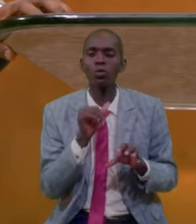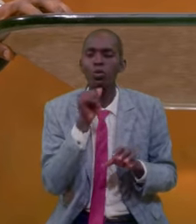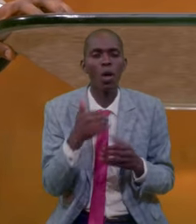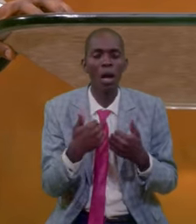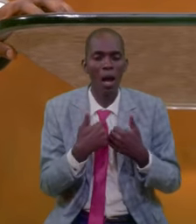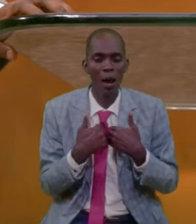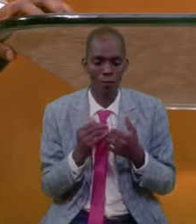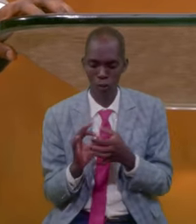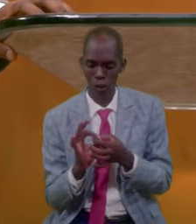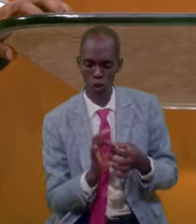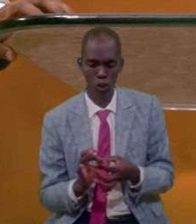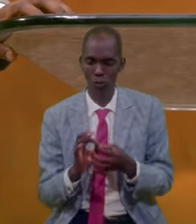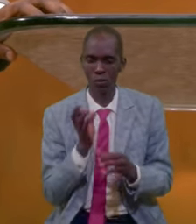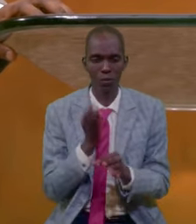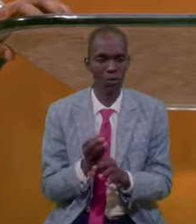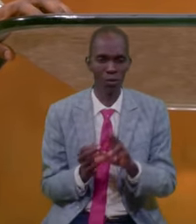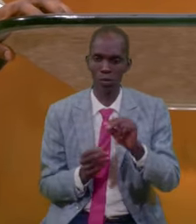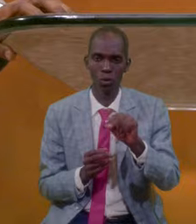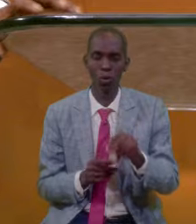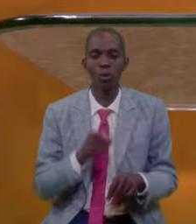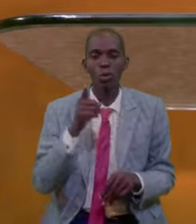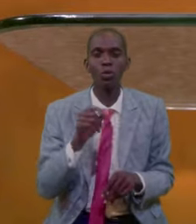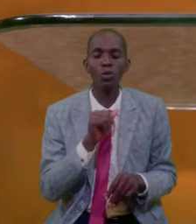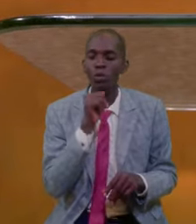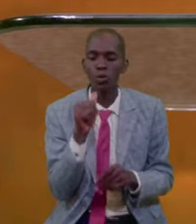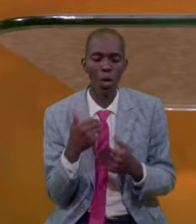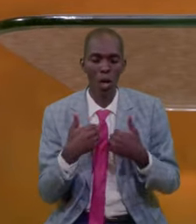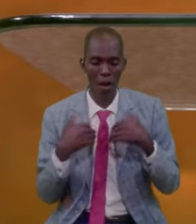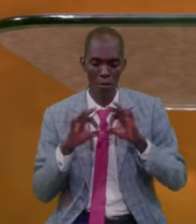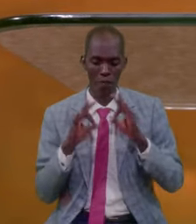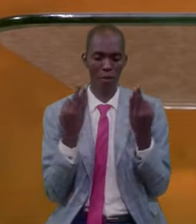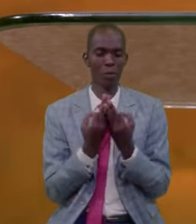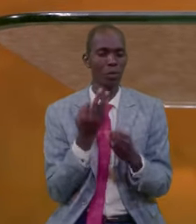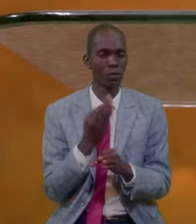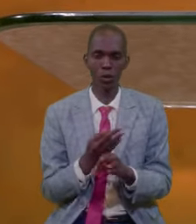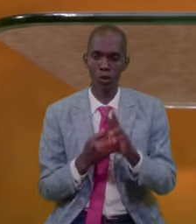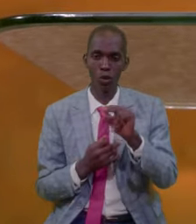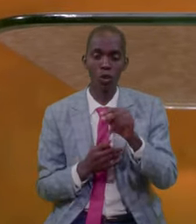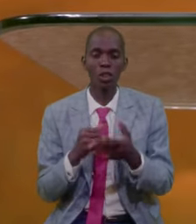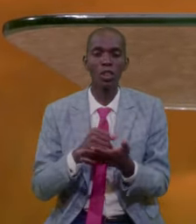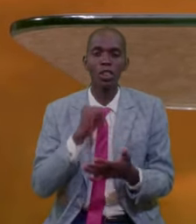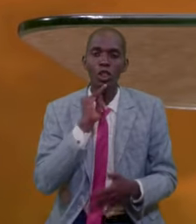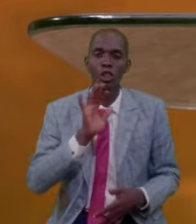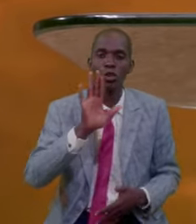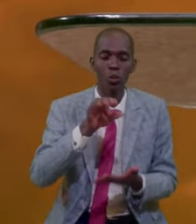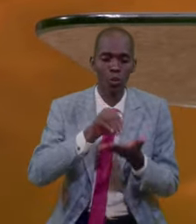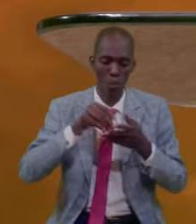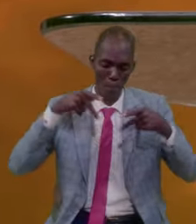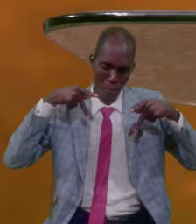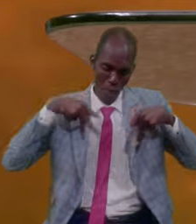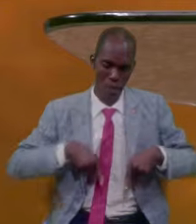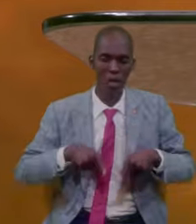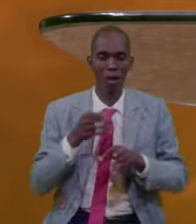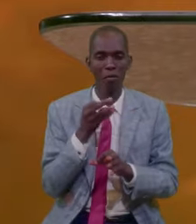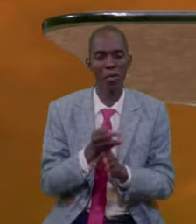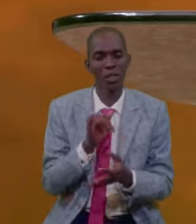faith. You didn't believe like with family faith. Personal faith, you came into the kingdom. There were